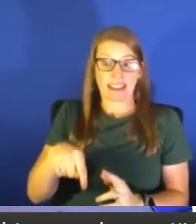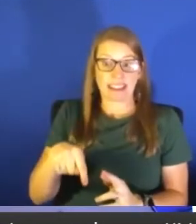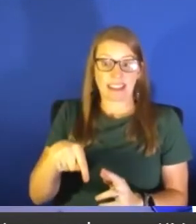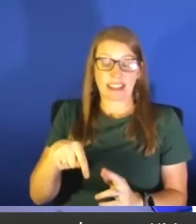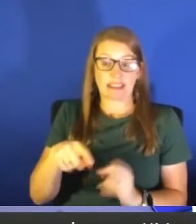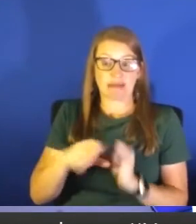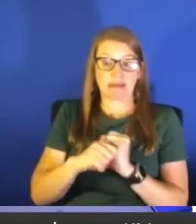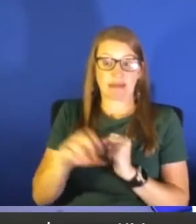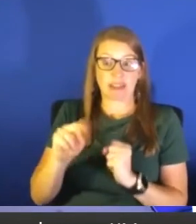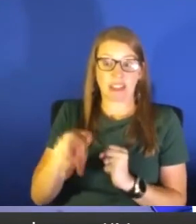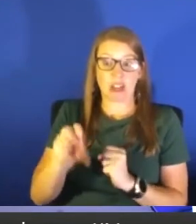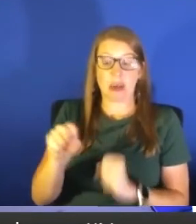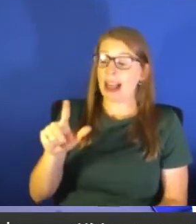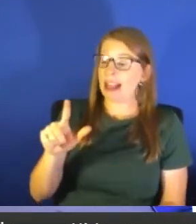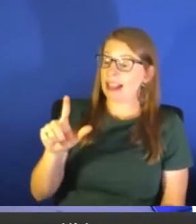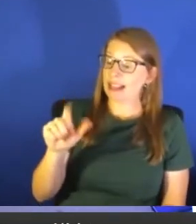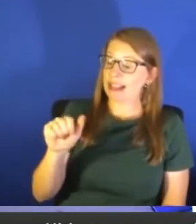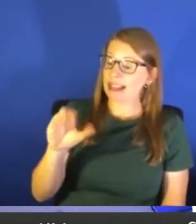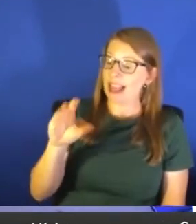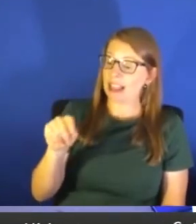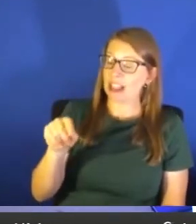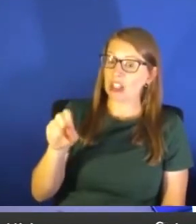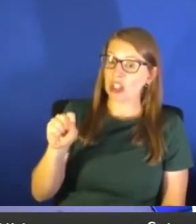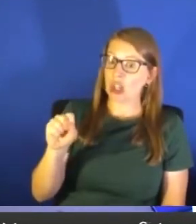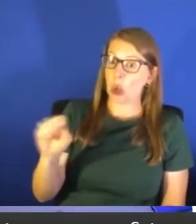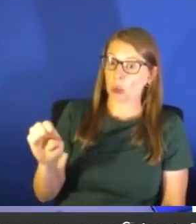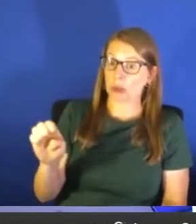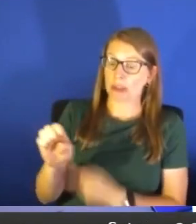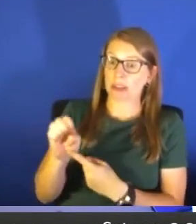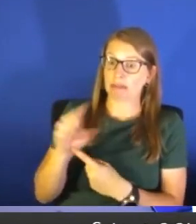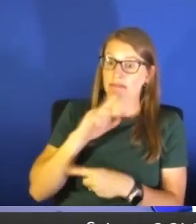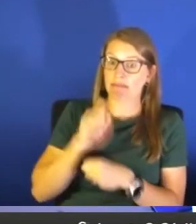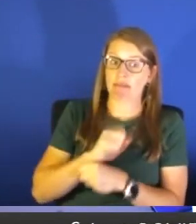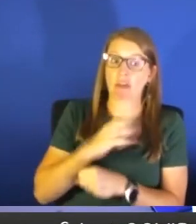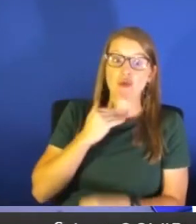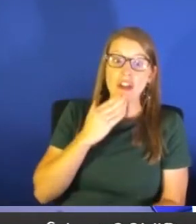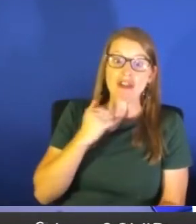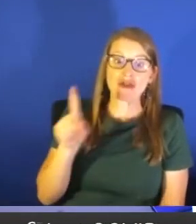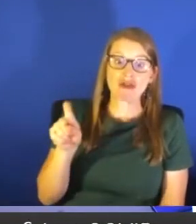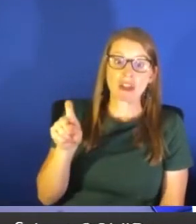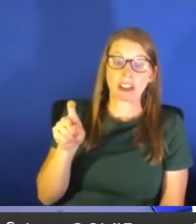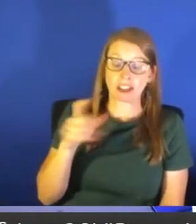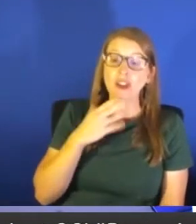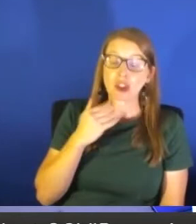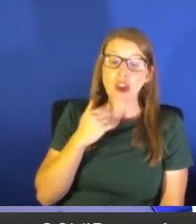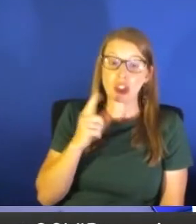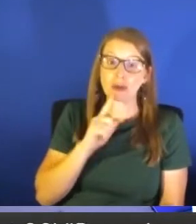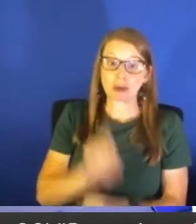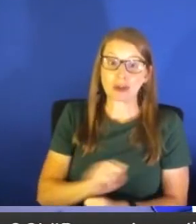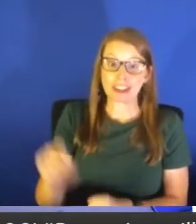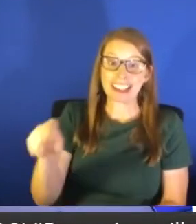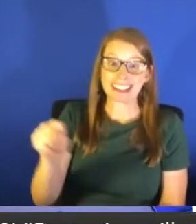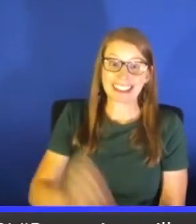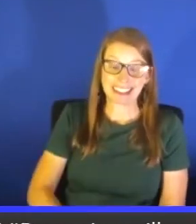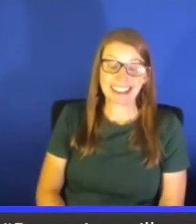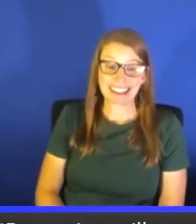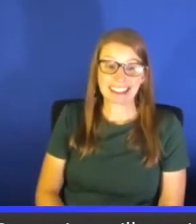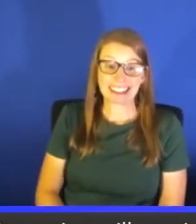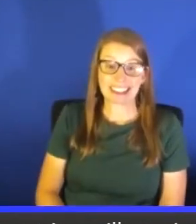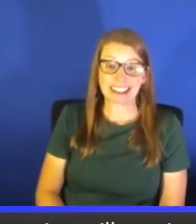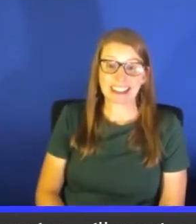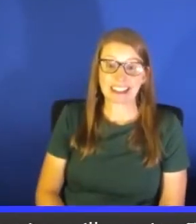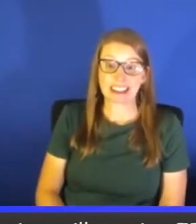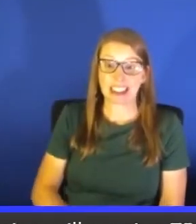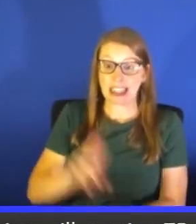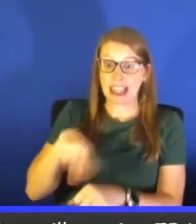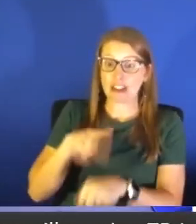lactose, that I always think of as in dairy, is actually a sweetener? It's a sugar, absolutely. So it's one of the natural sugars